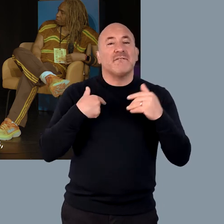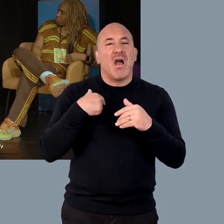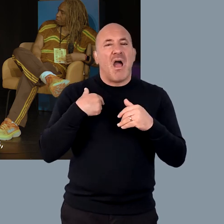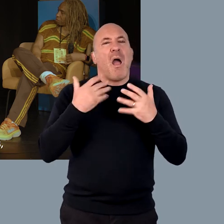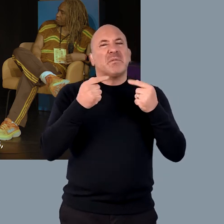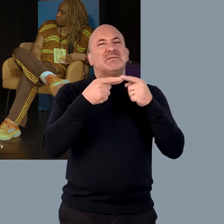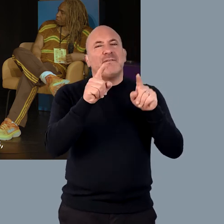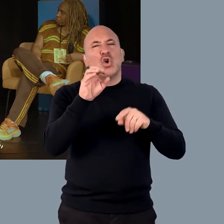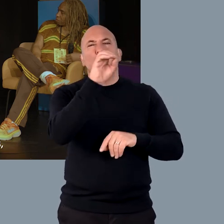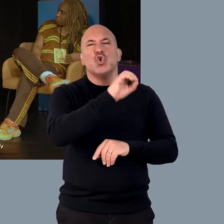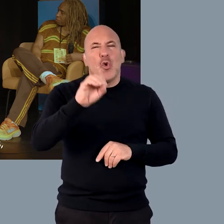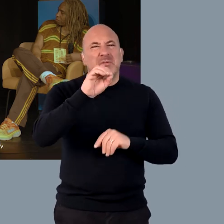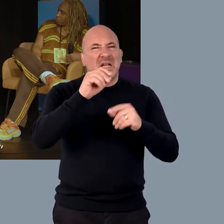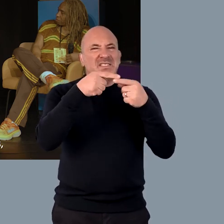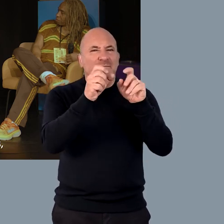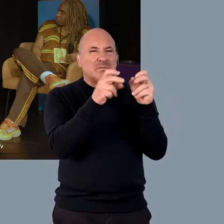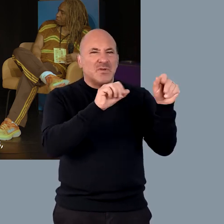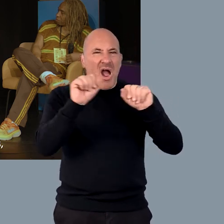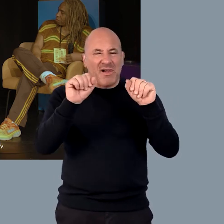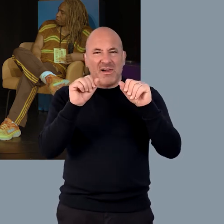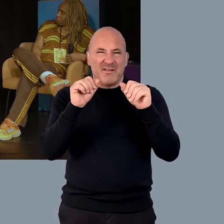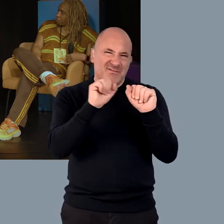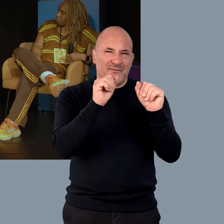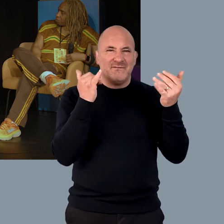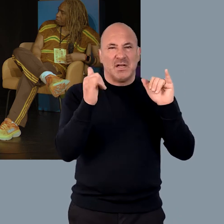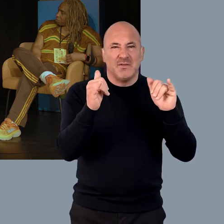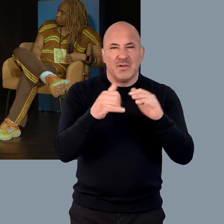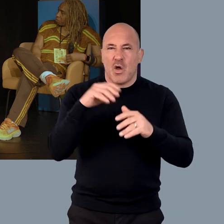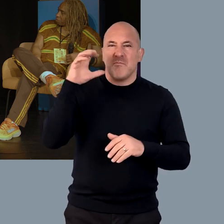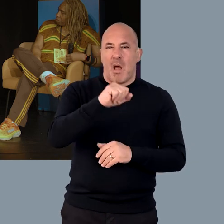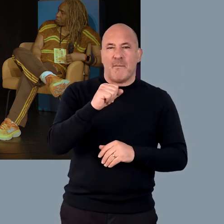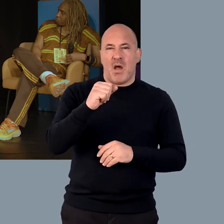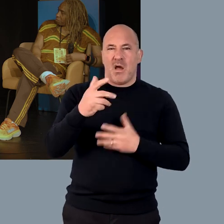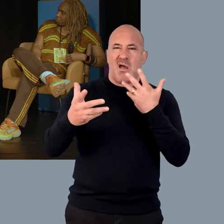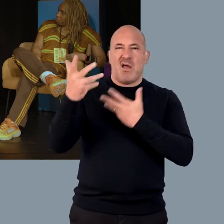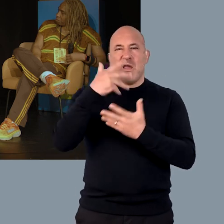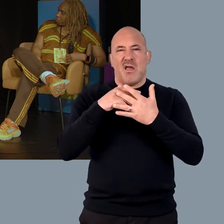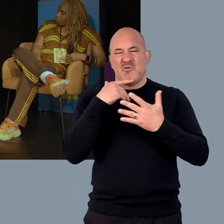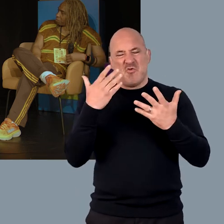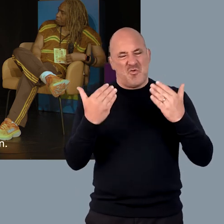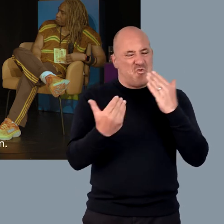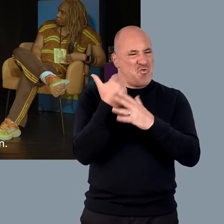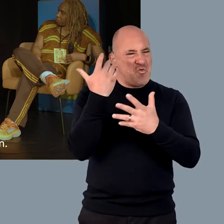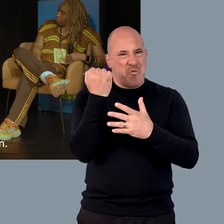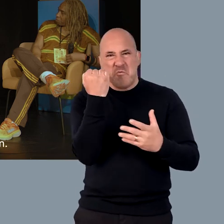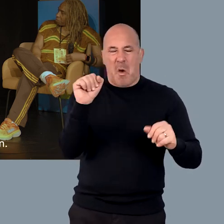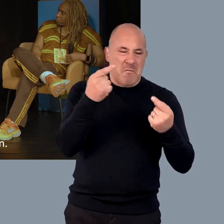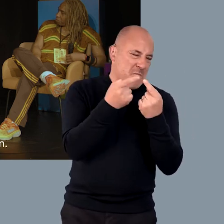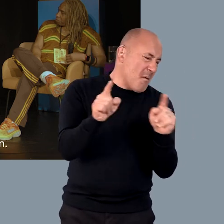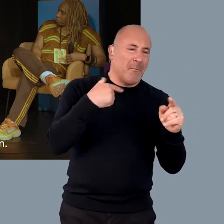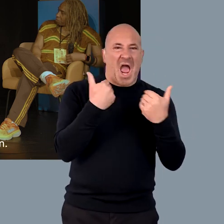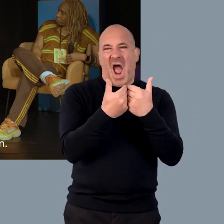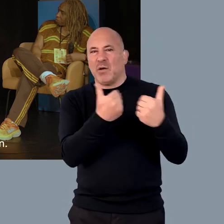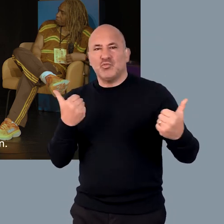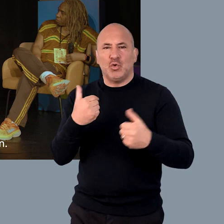to some european versions of the kind of these same type festivals um And I remember hearing once someone talking about